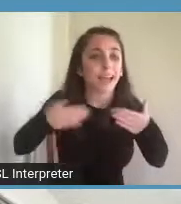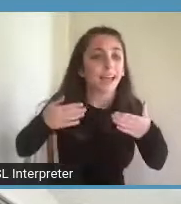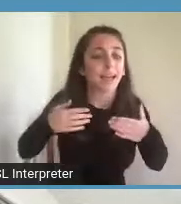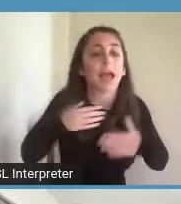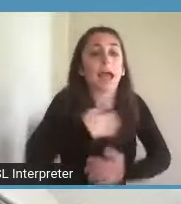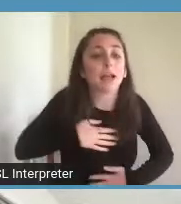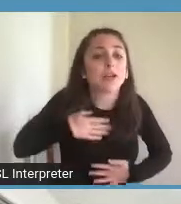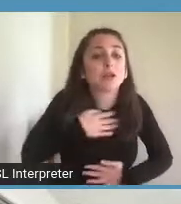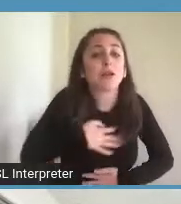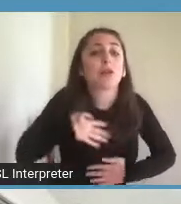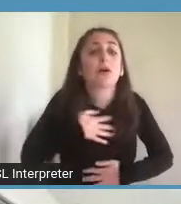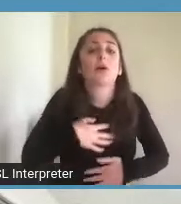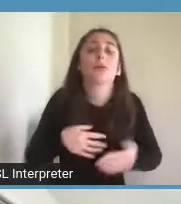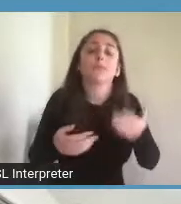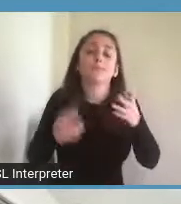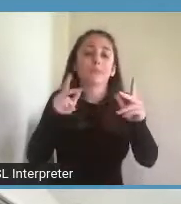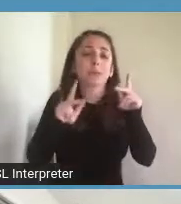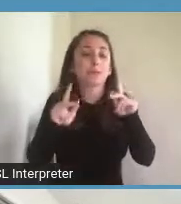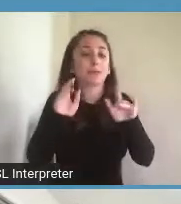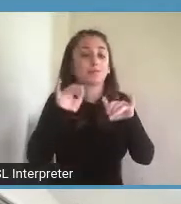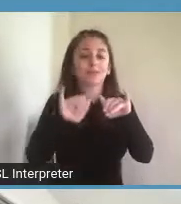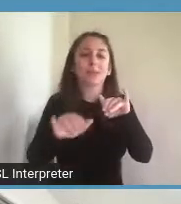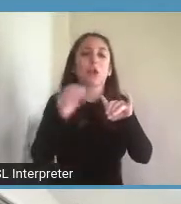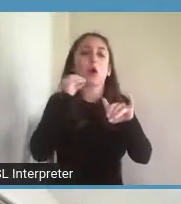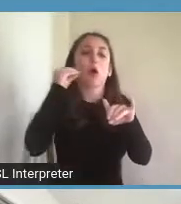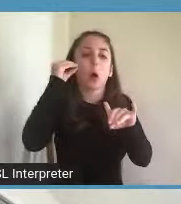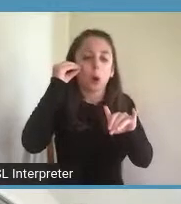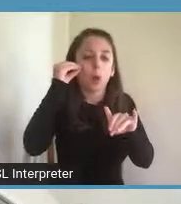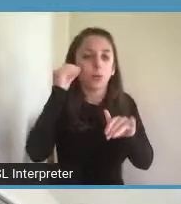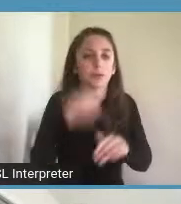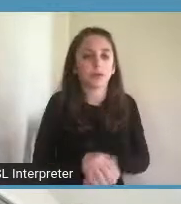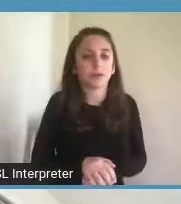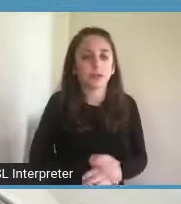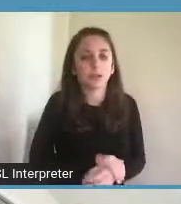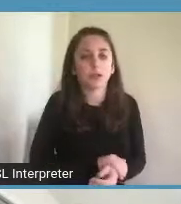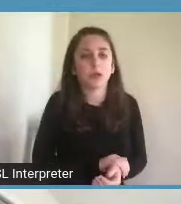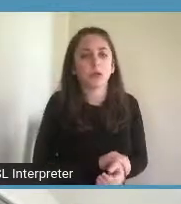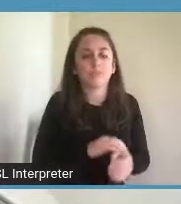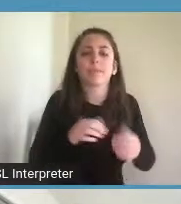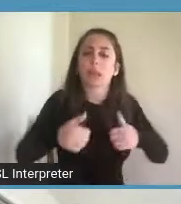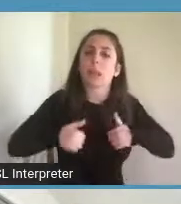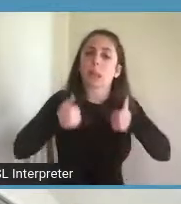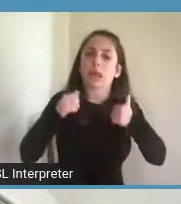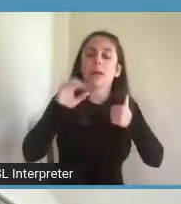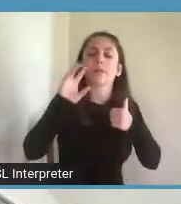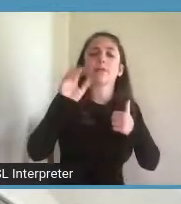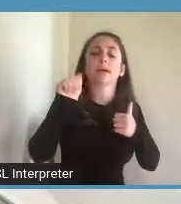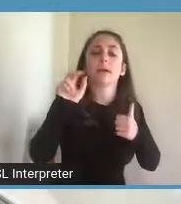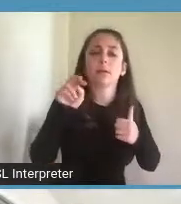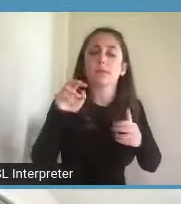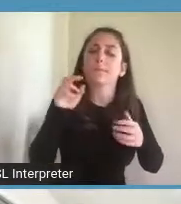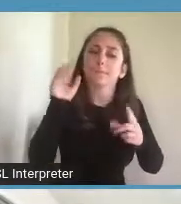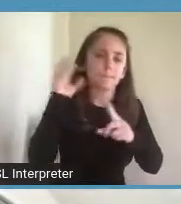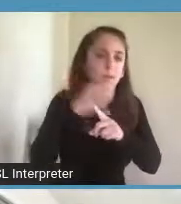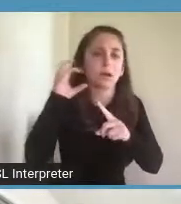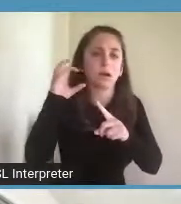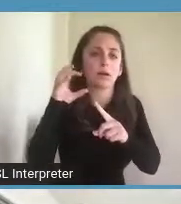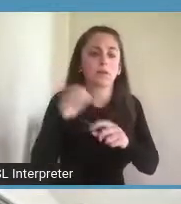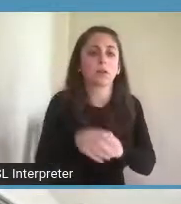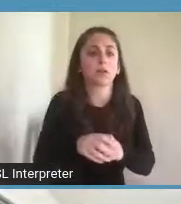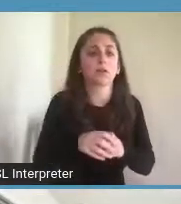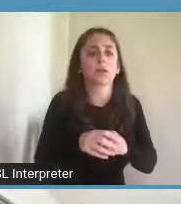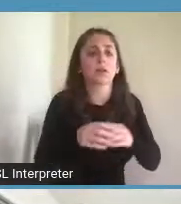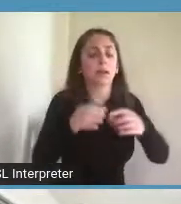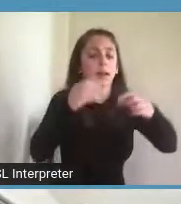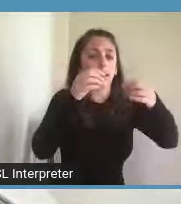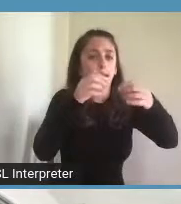have a second screen up and weren't out and about as much. So our live cams were really popular. You can see they waned in July of 2020.